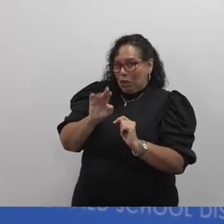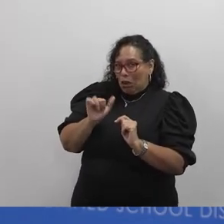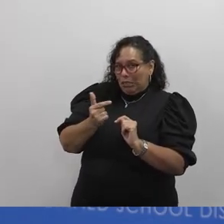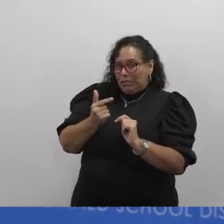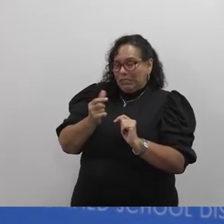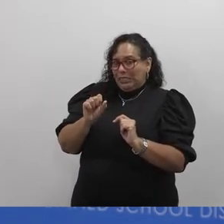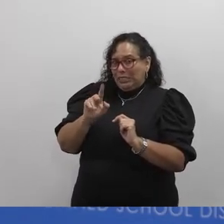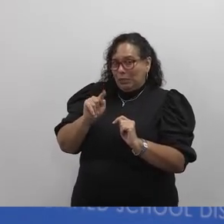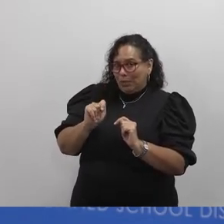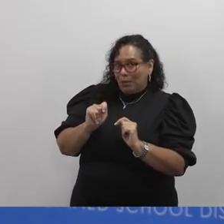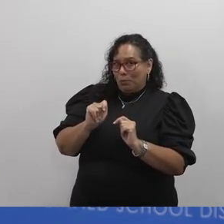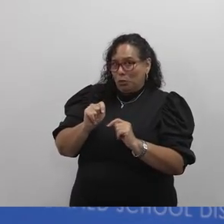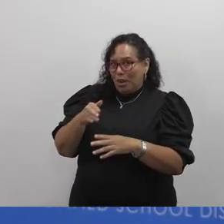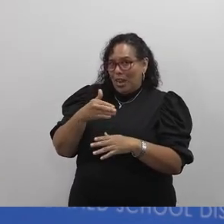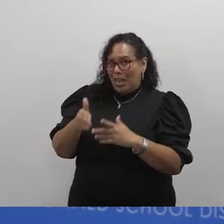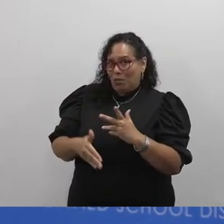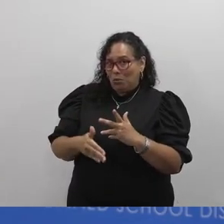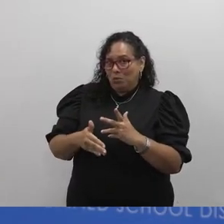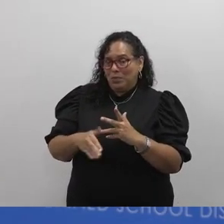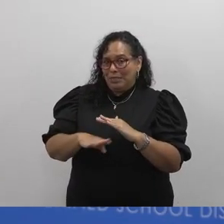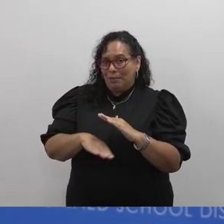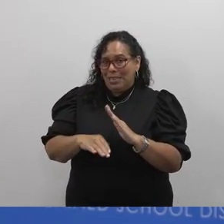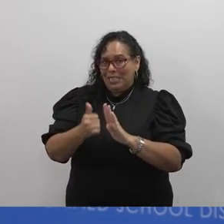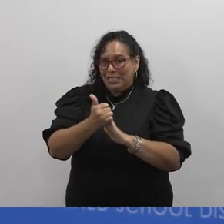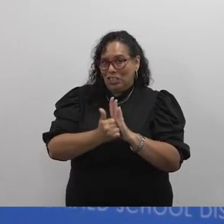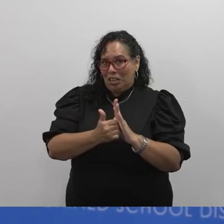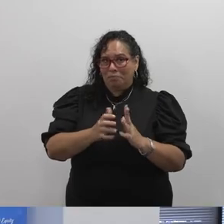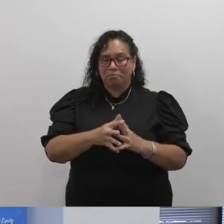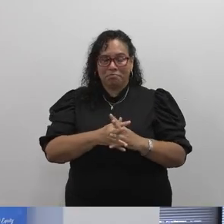September outcomes-based agenda.